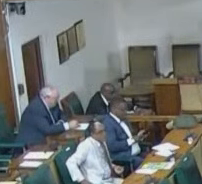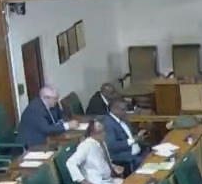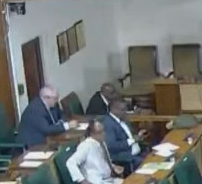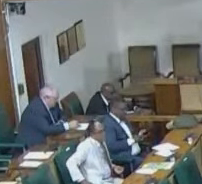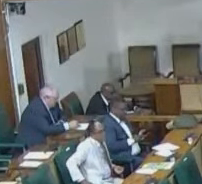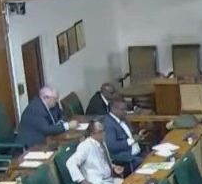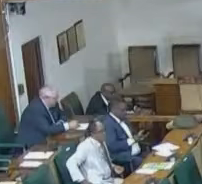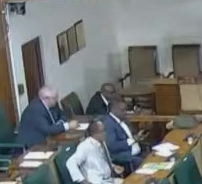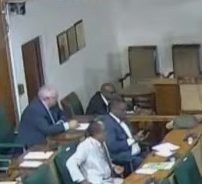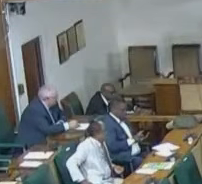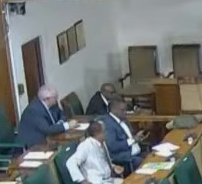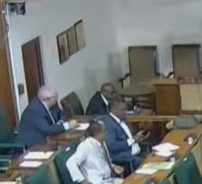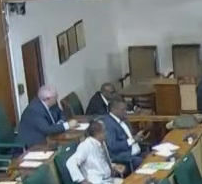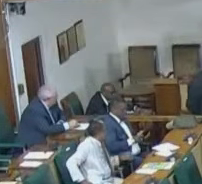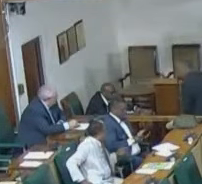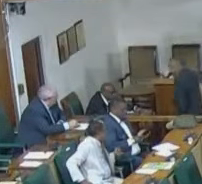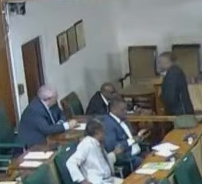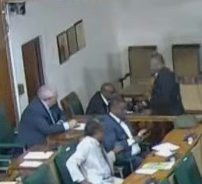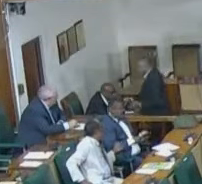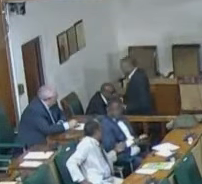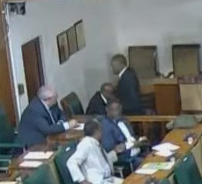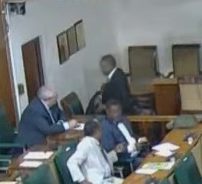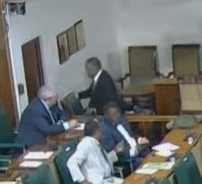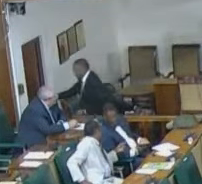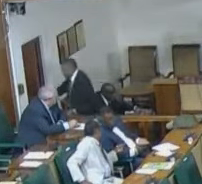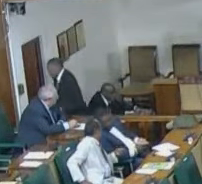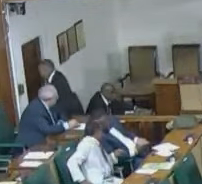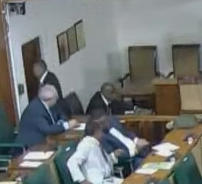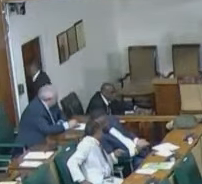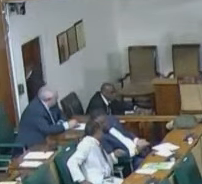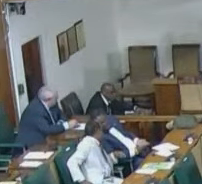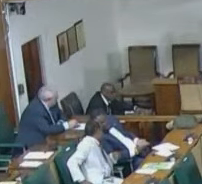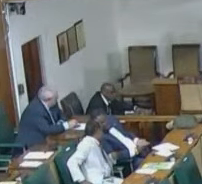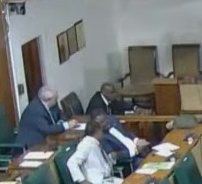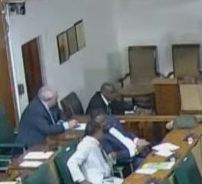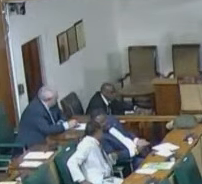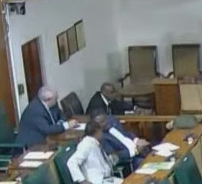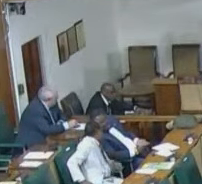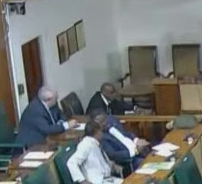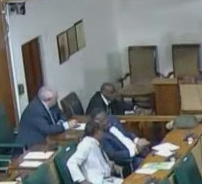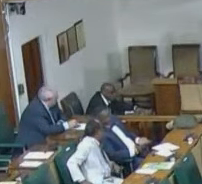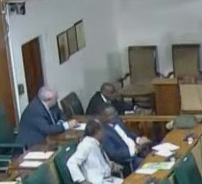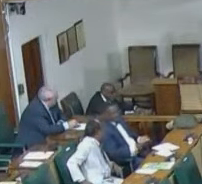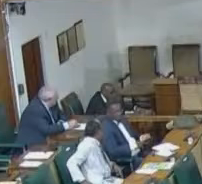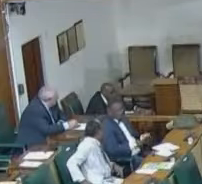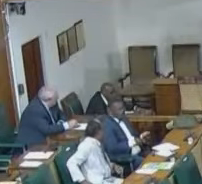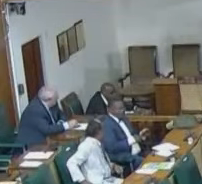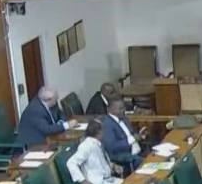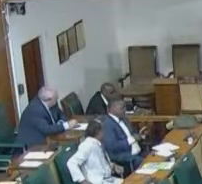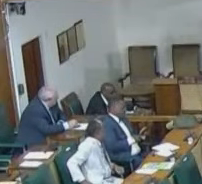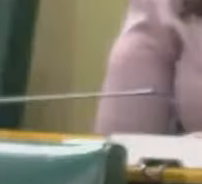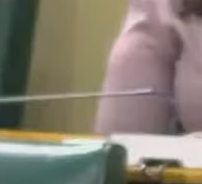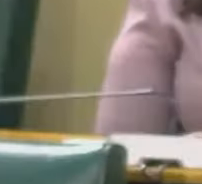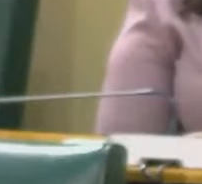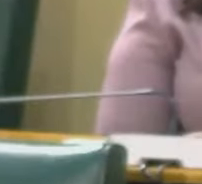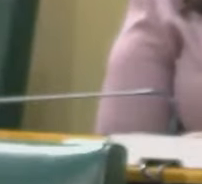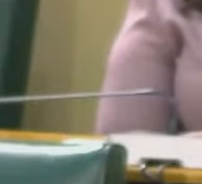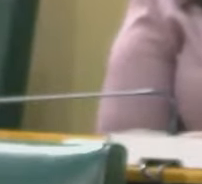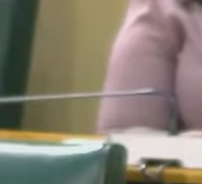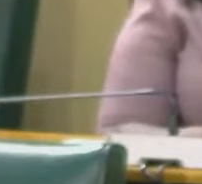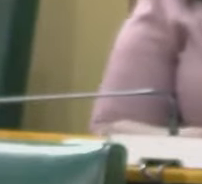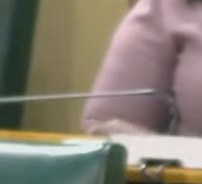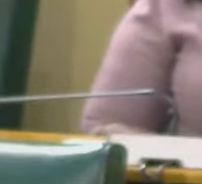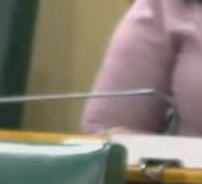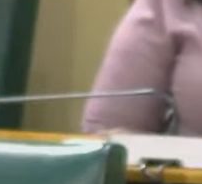He then says, Madam Speaker, that revenues have doubled, Madam Speaker, and